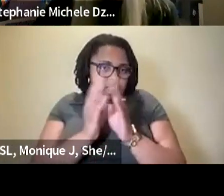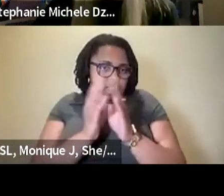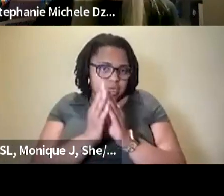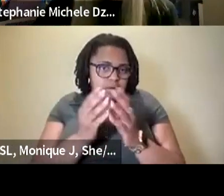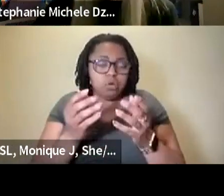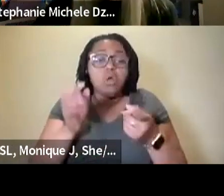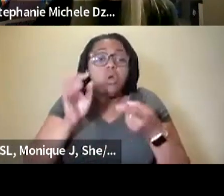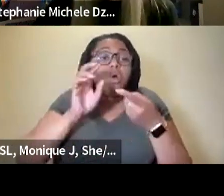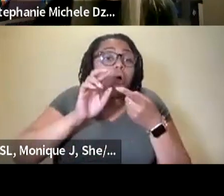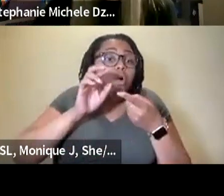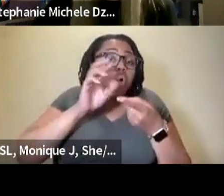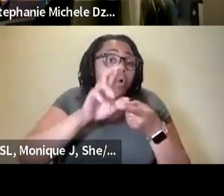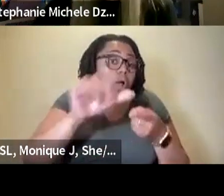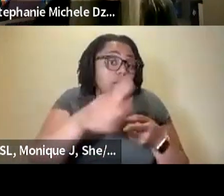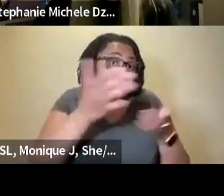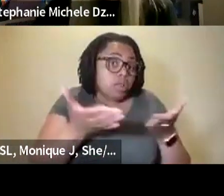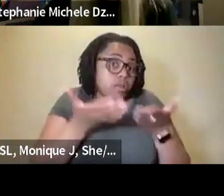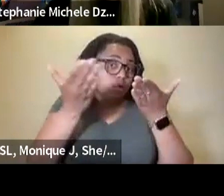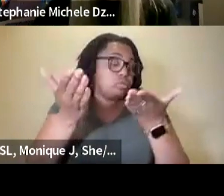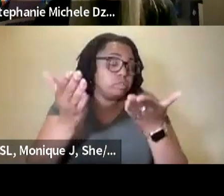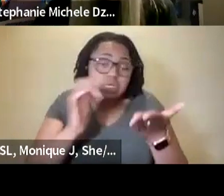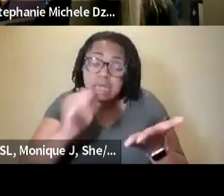Or another motion?